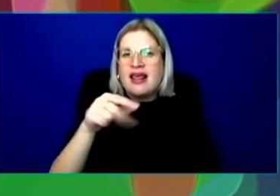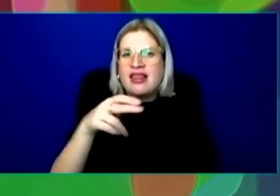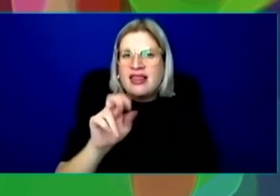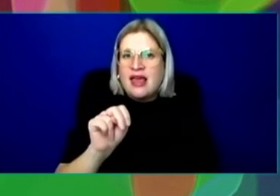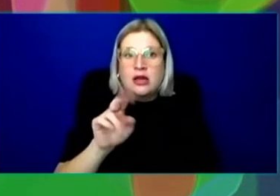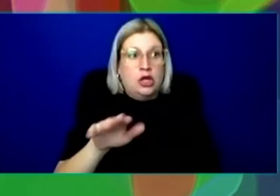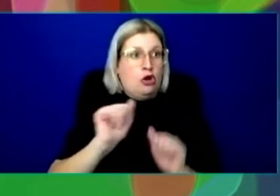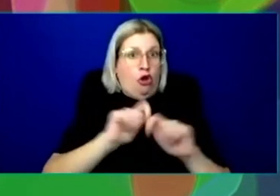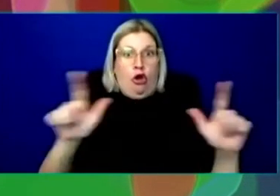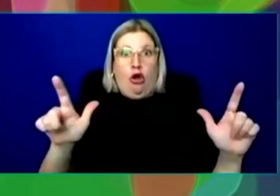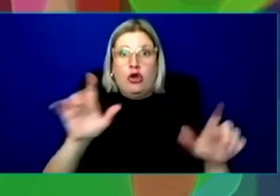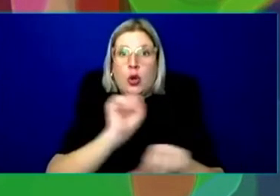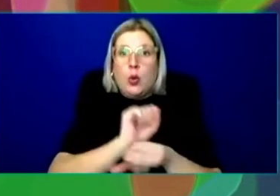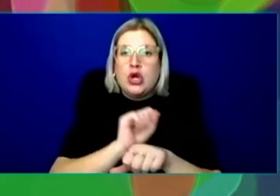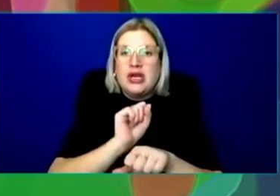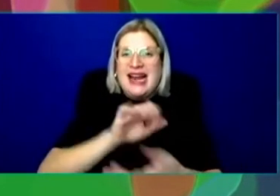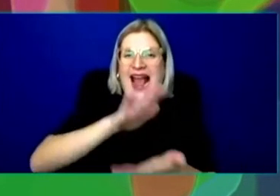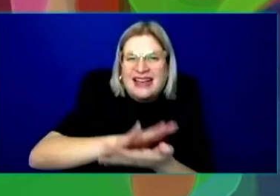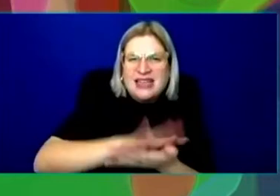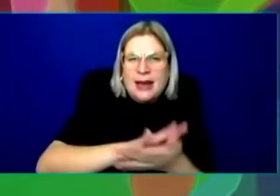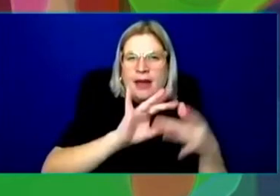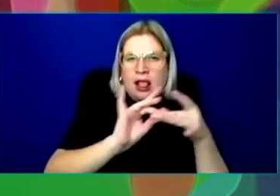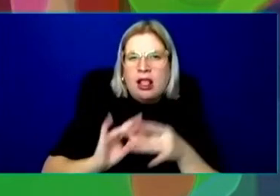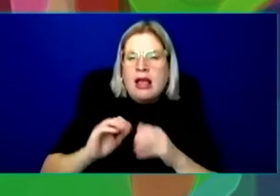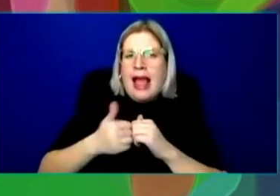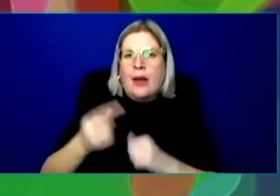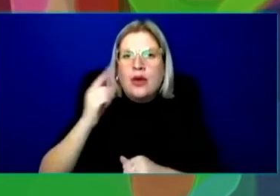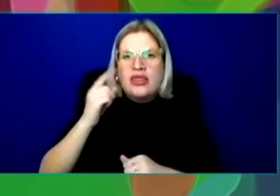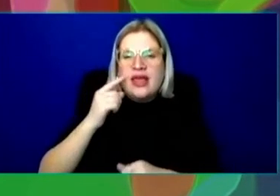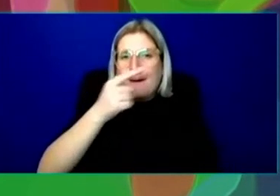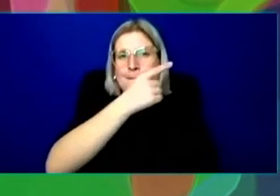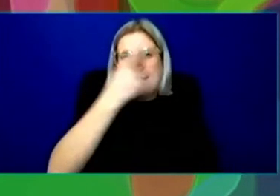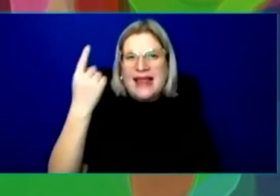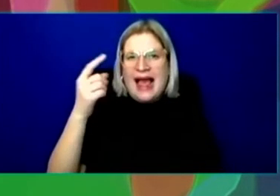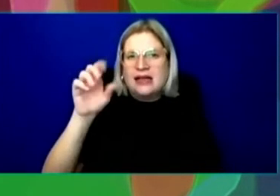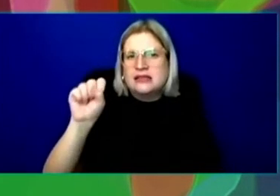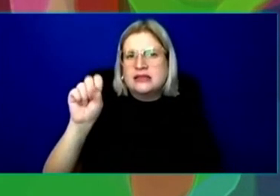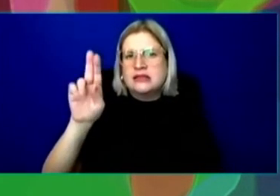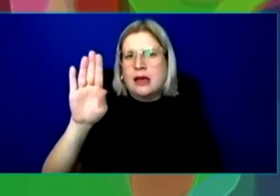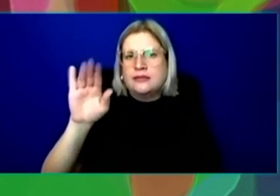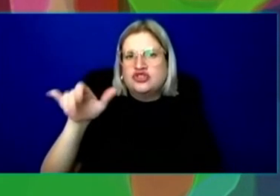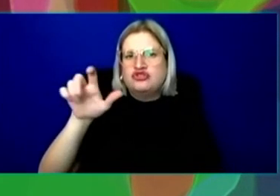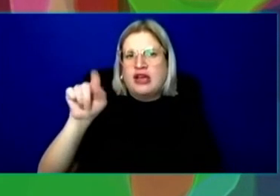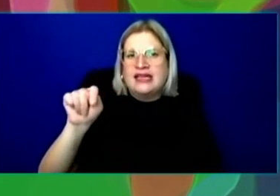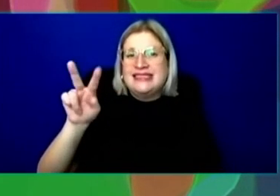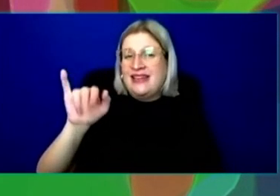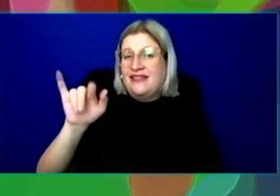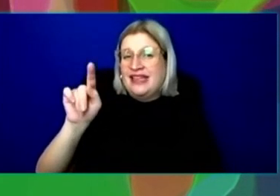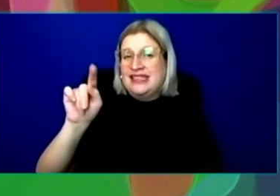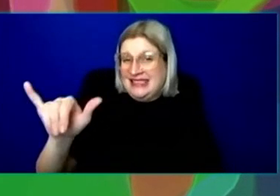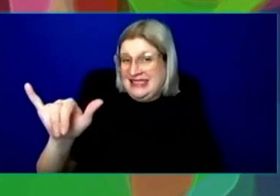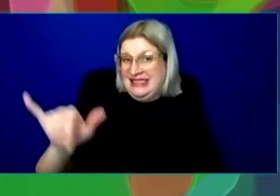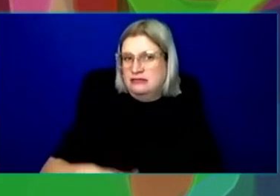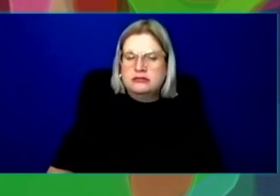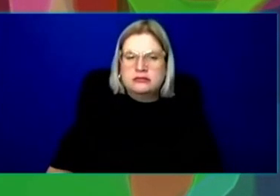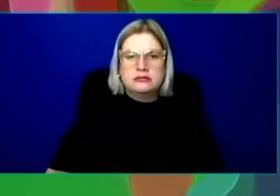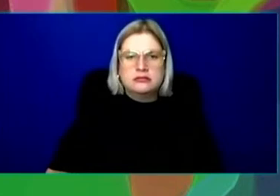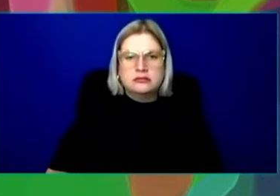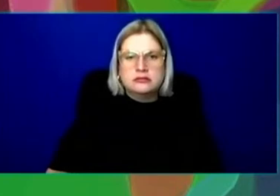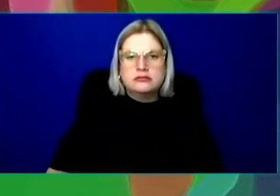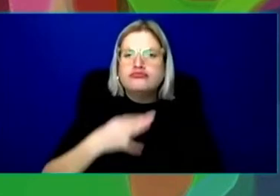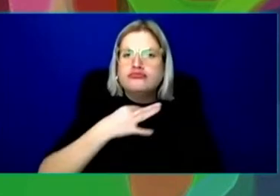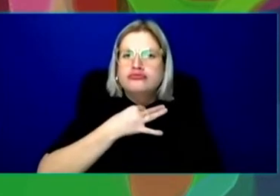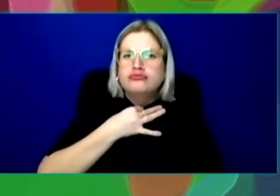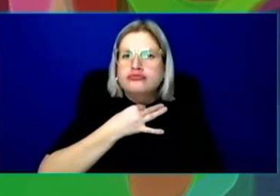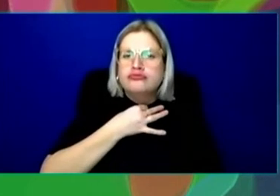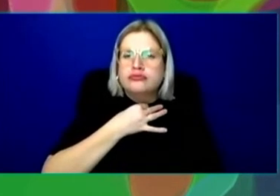you said, John, how we shift how we think about Black subjectivity and Black subjects. I'm curious just in general to think of, if you could give me